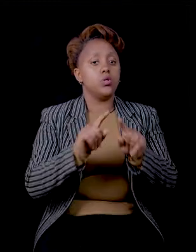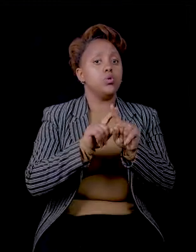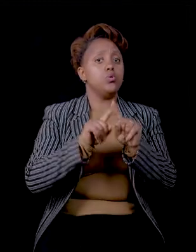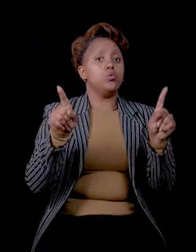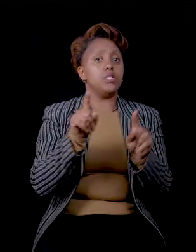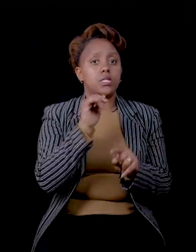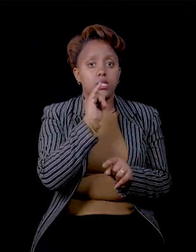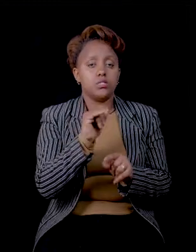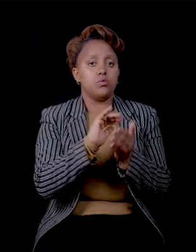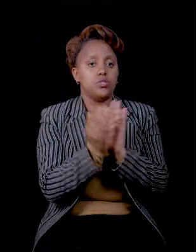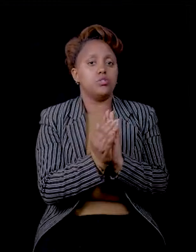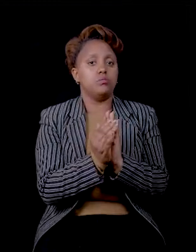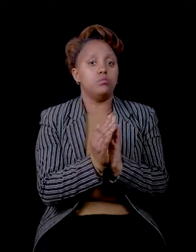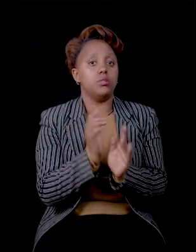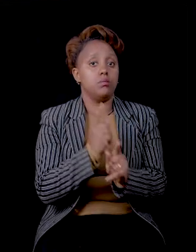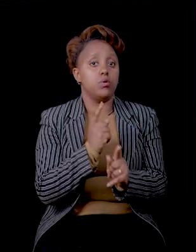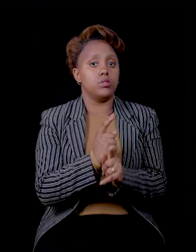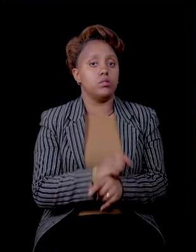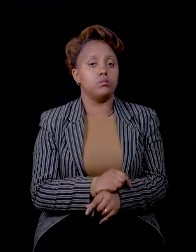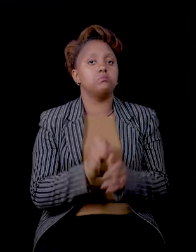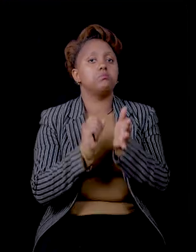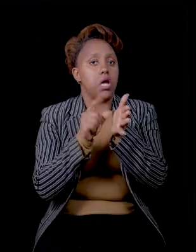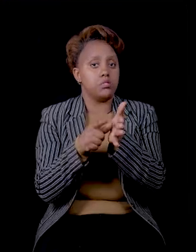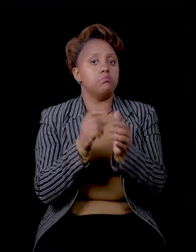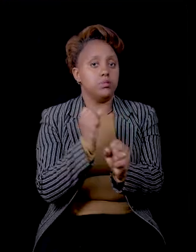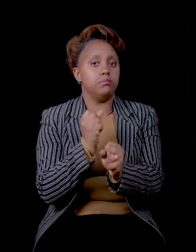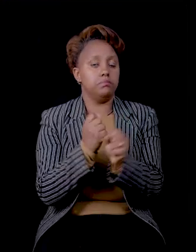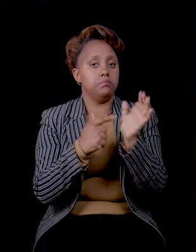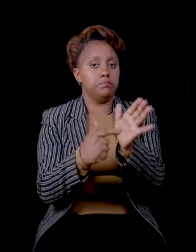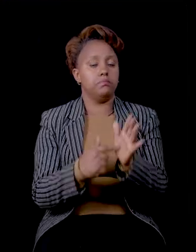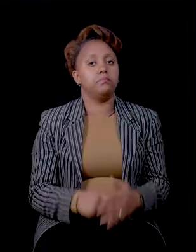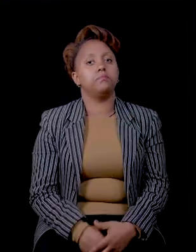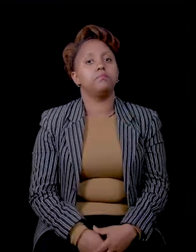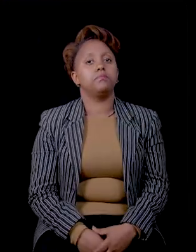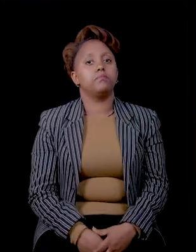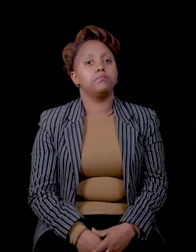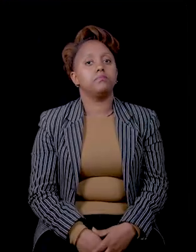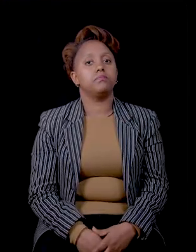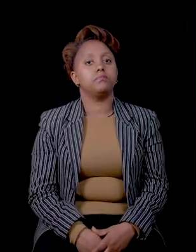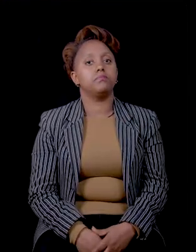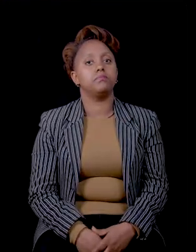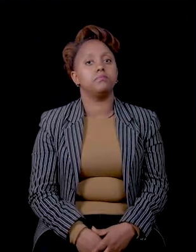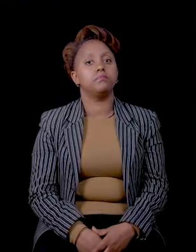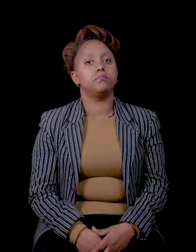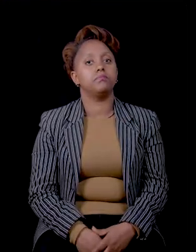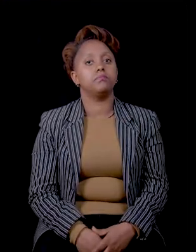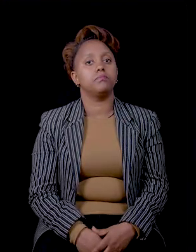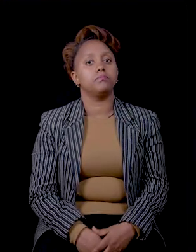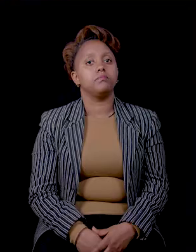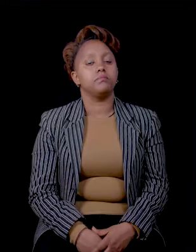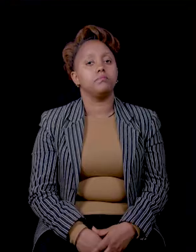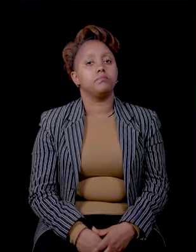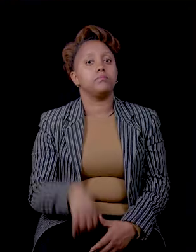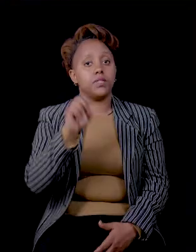uniqueness condition is quite important. Let's see examples of this sort to help us elaborate whether the